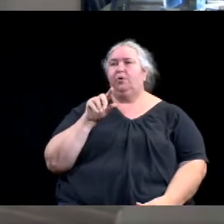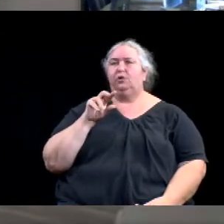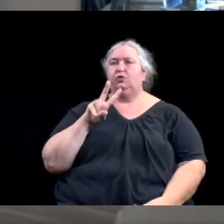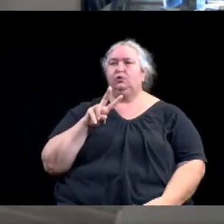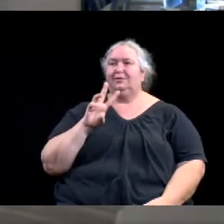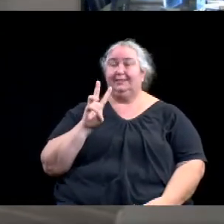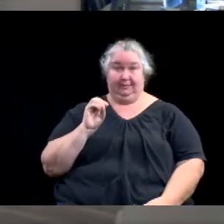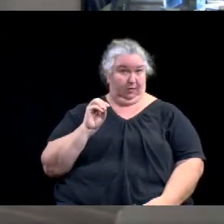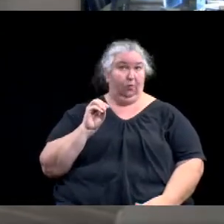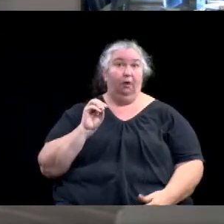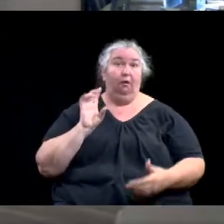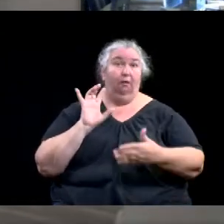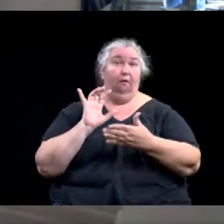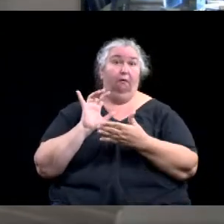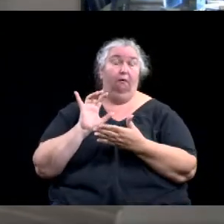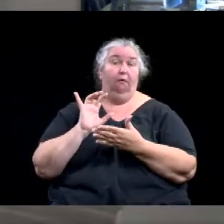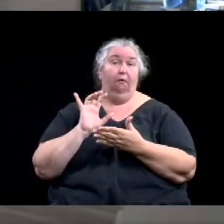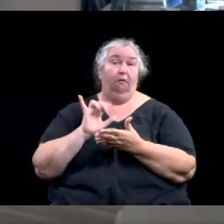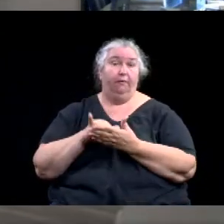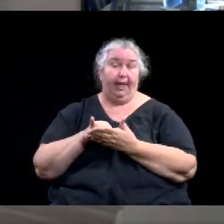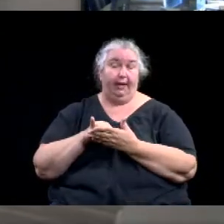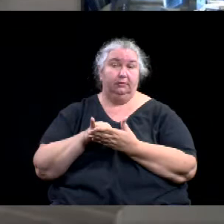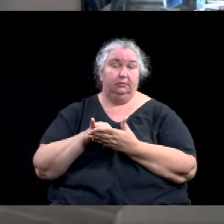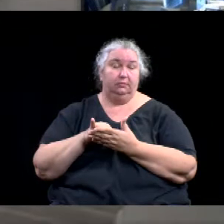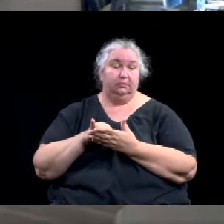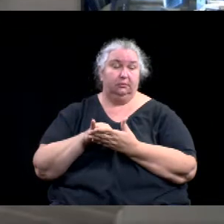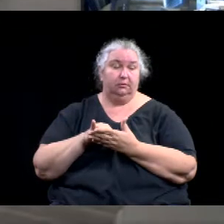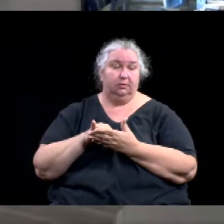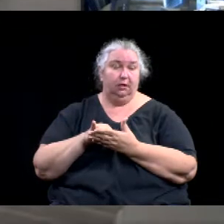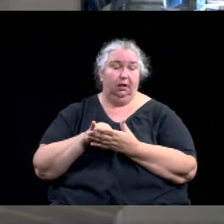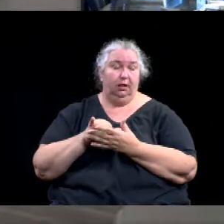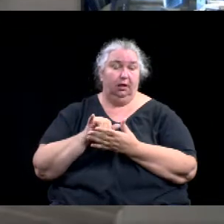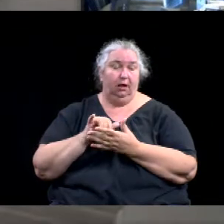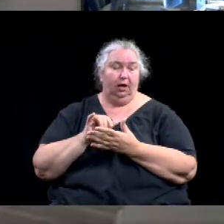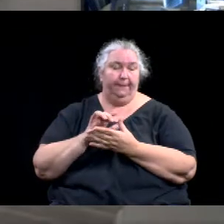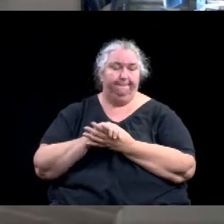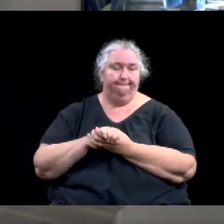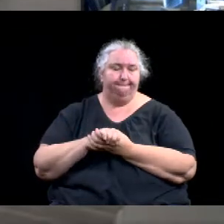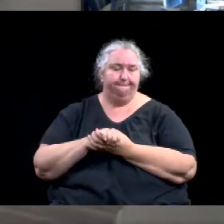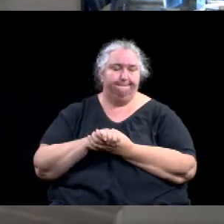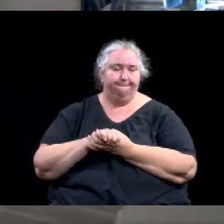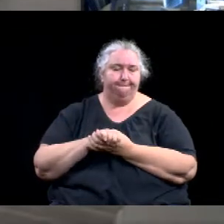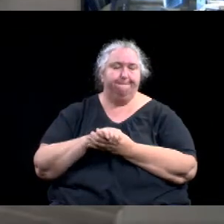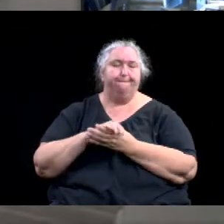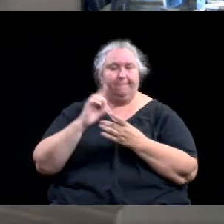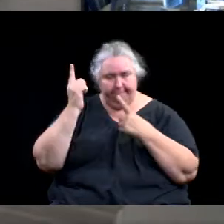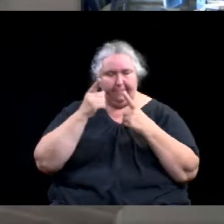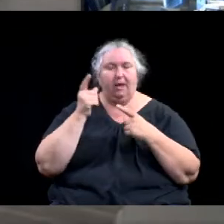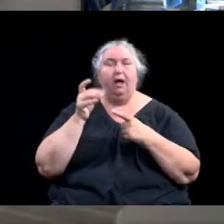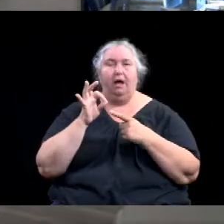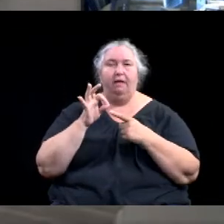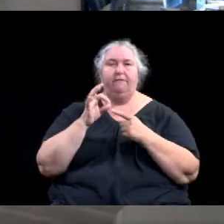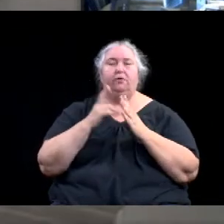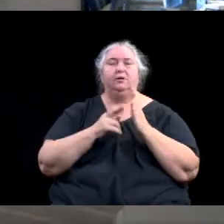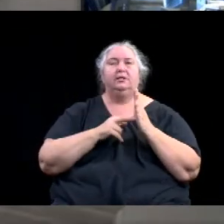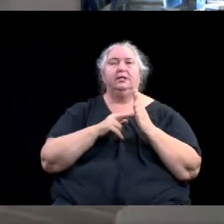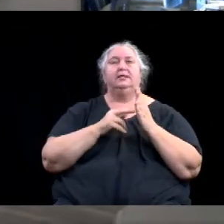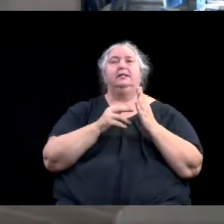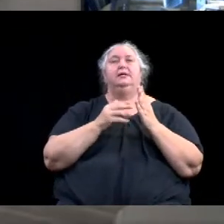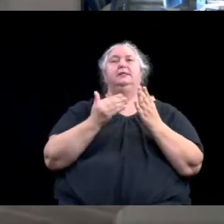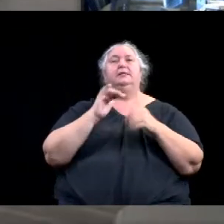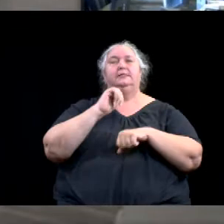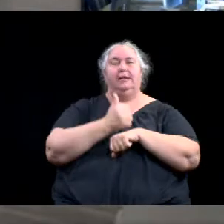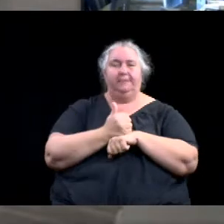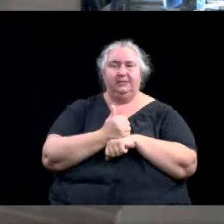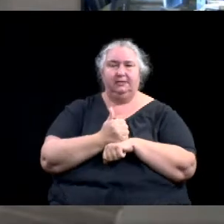ordinance reestablishing standards of care for City of Waco youth programs. Jonathan Cook from our Parks and Rec Director will be making